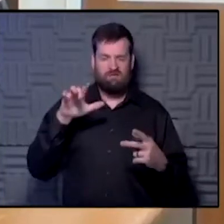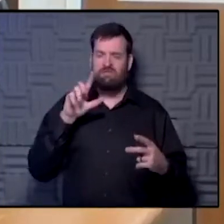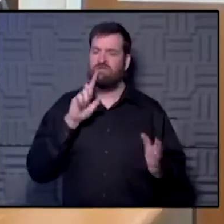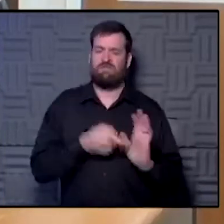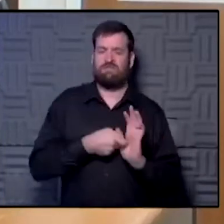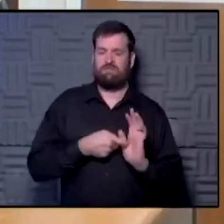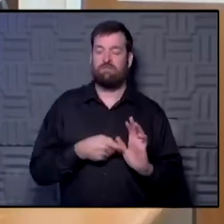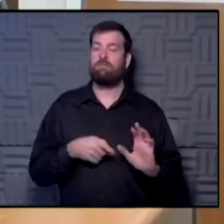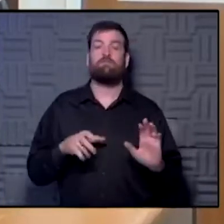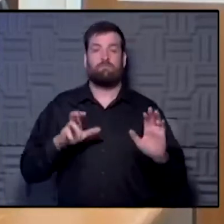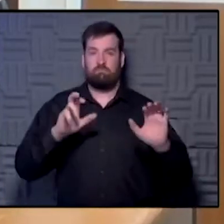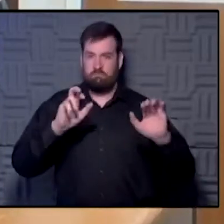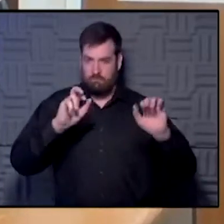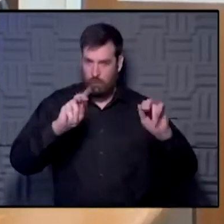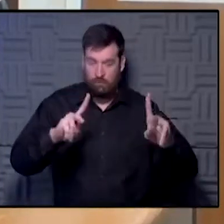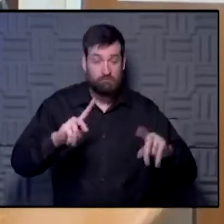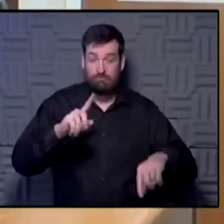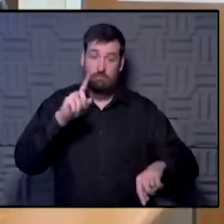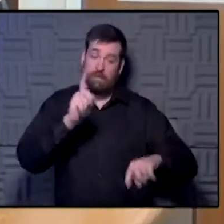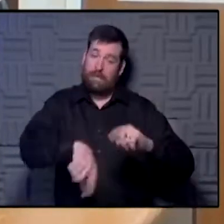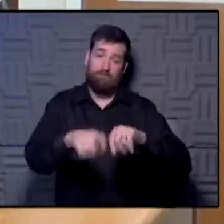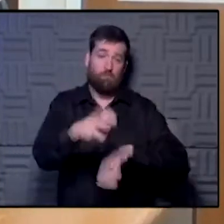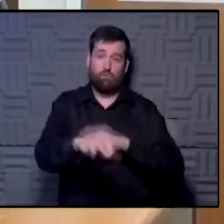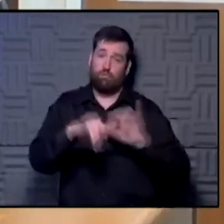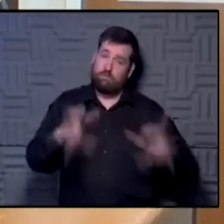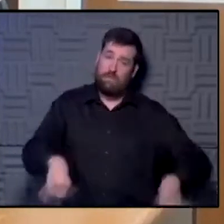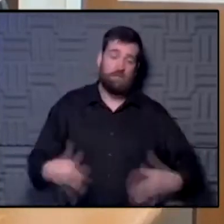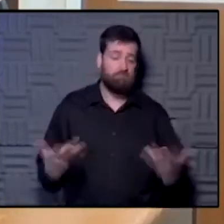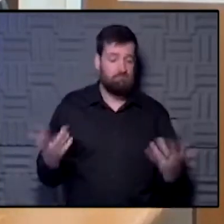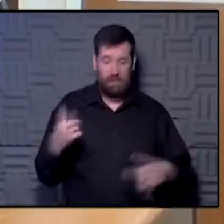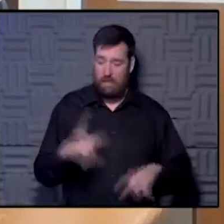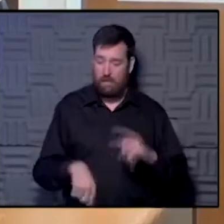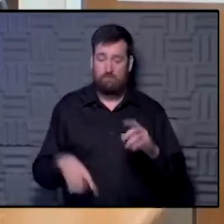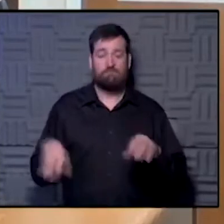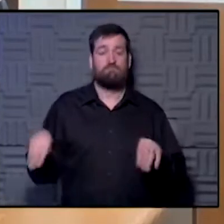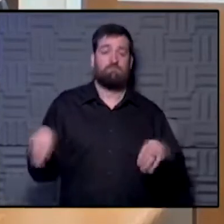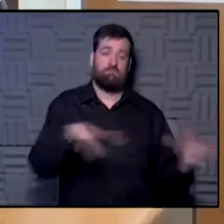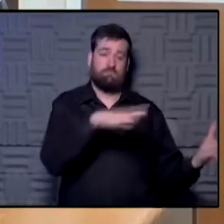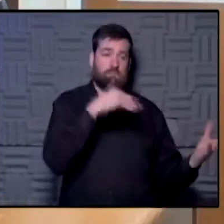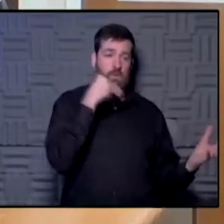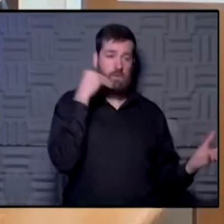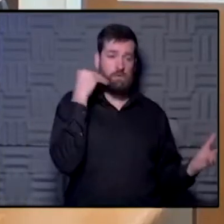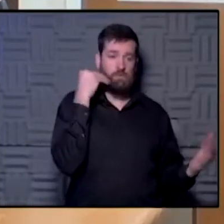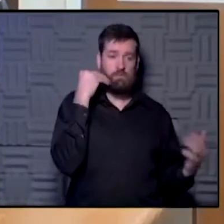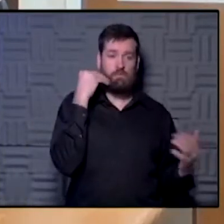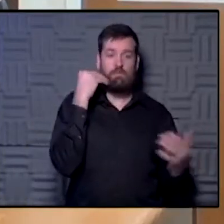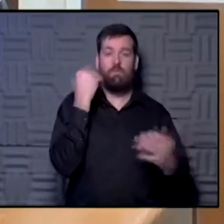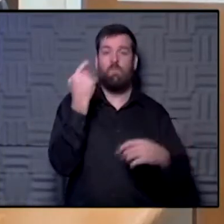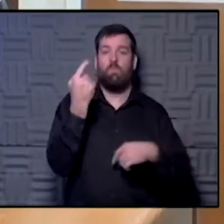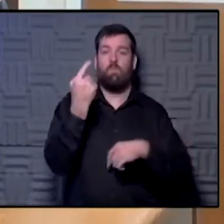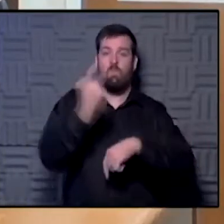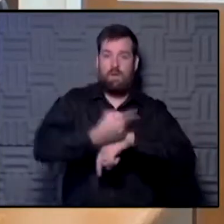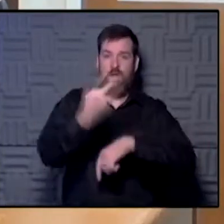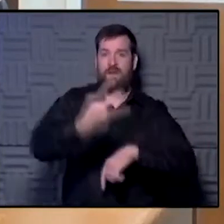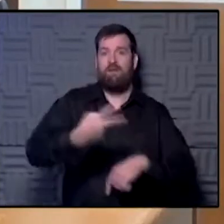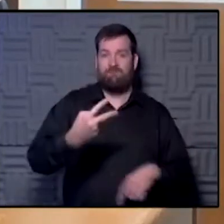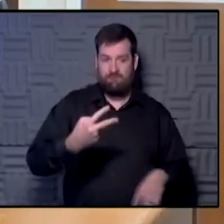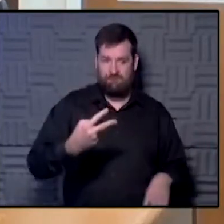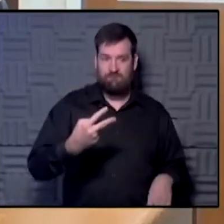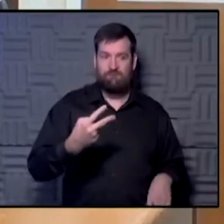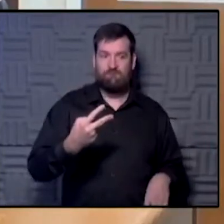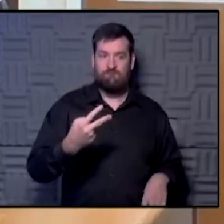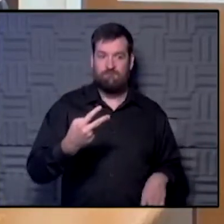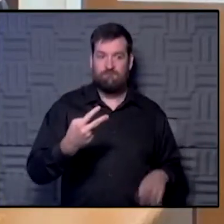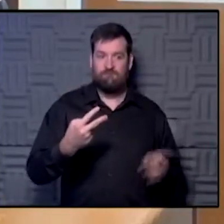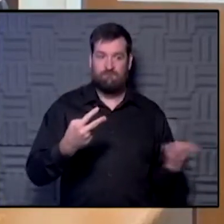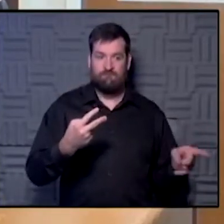okay, you know, we can't hold you here against your will. Went home. Within a day and a half,